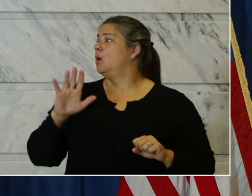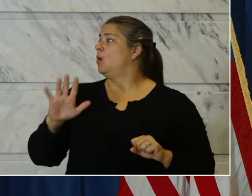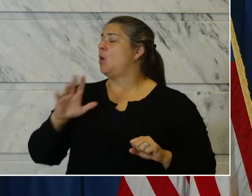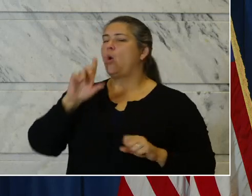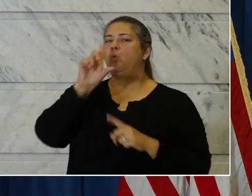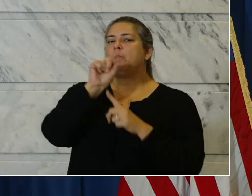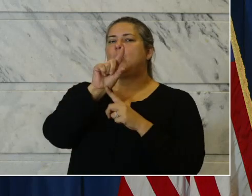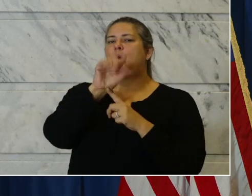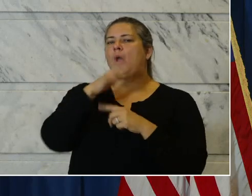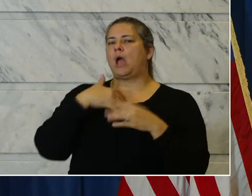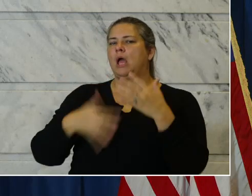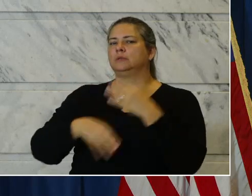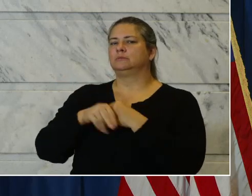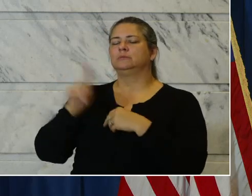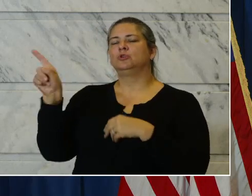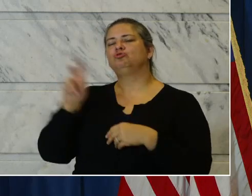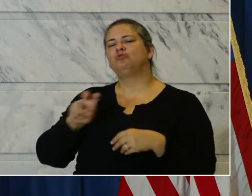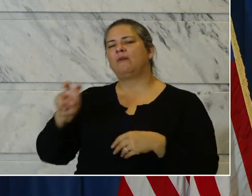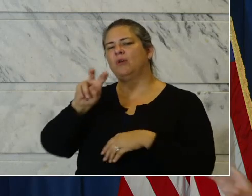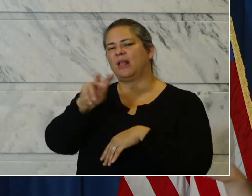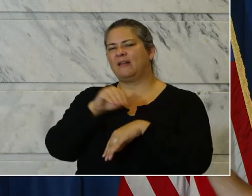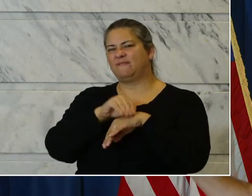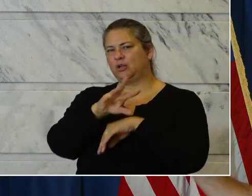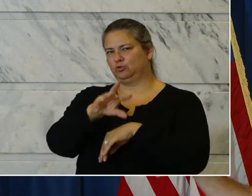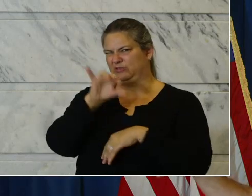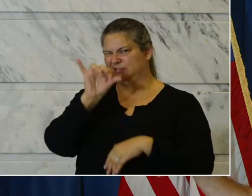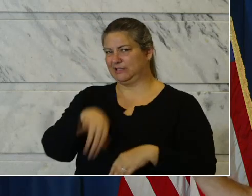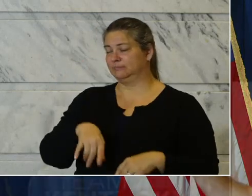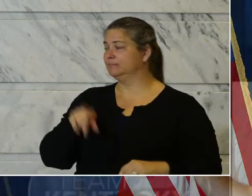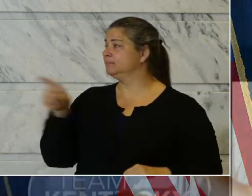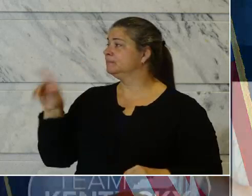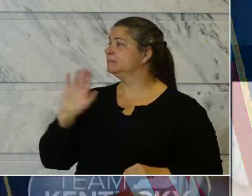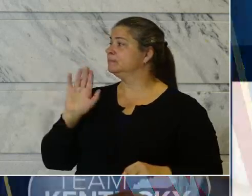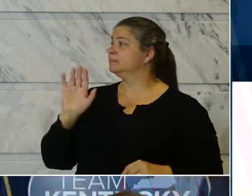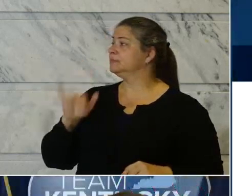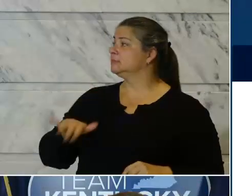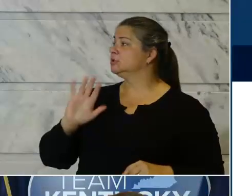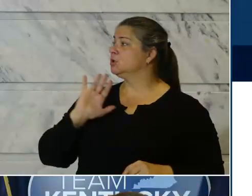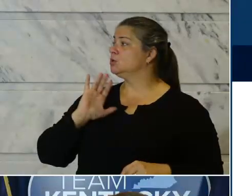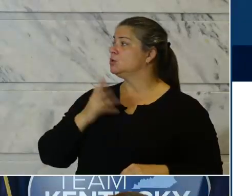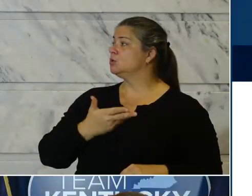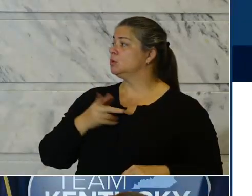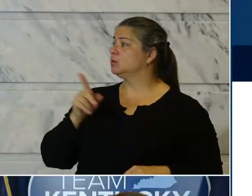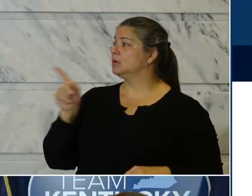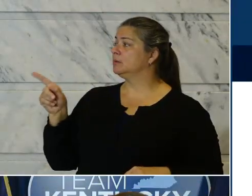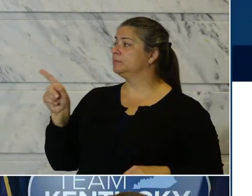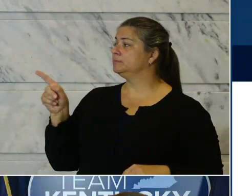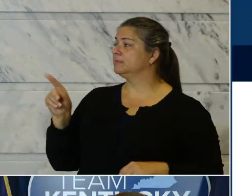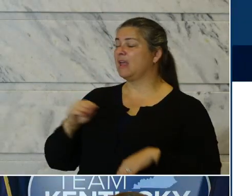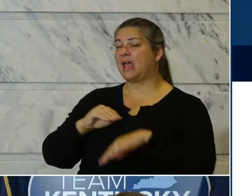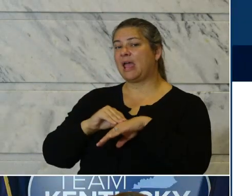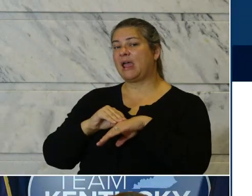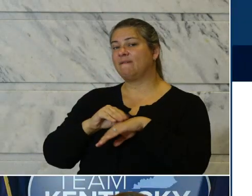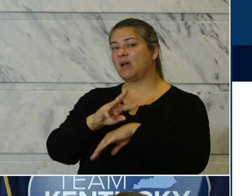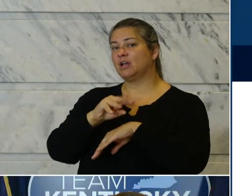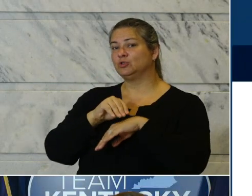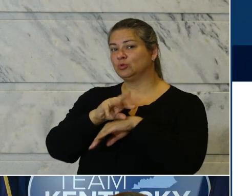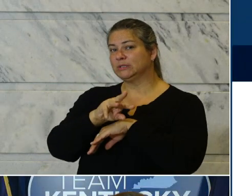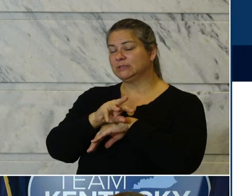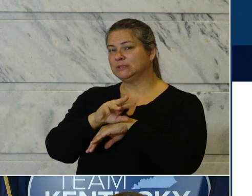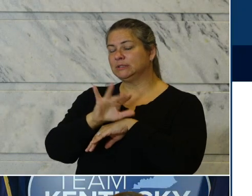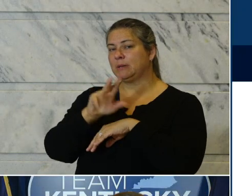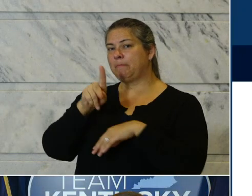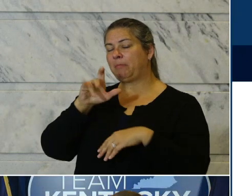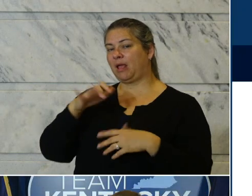One more travel advisory. So this is our normal advisory, but